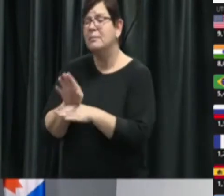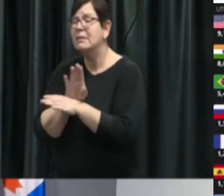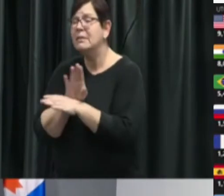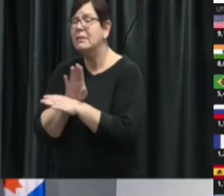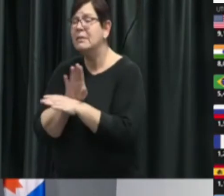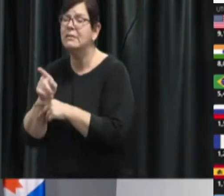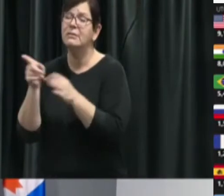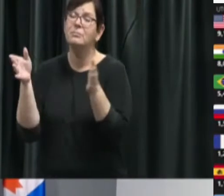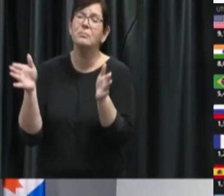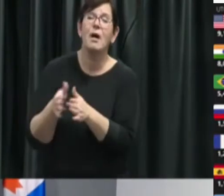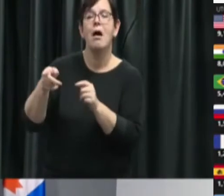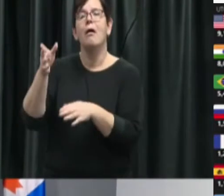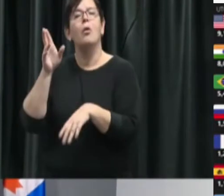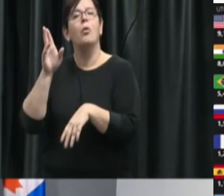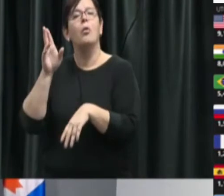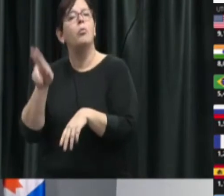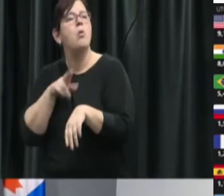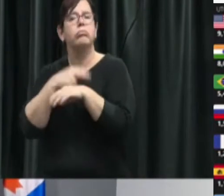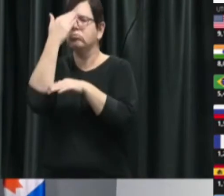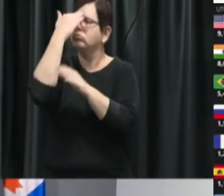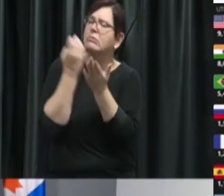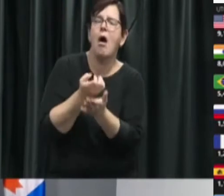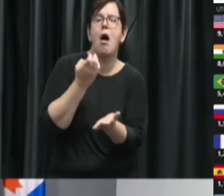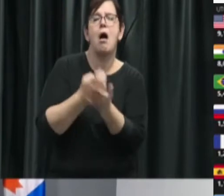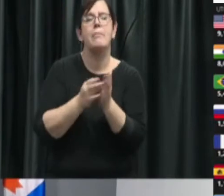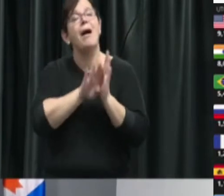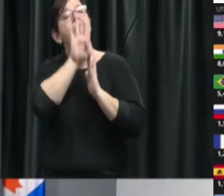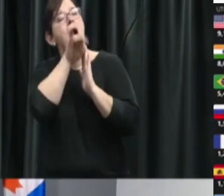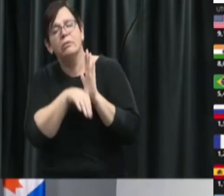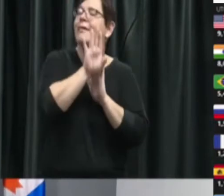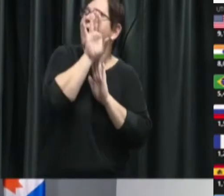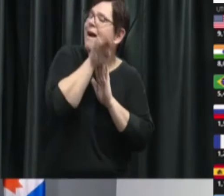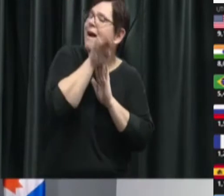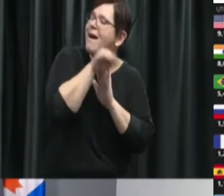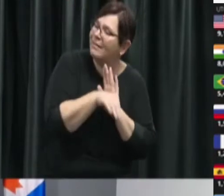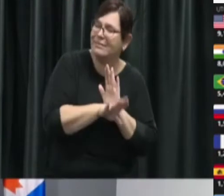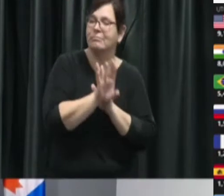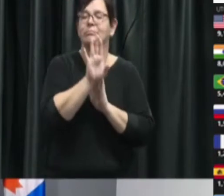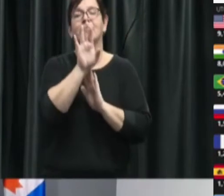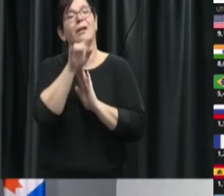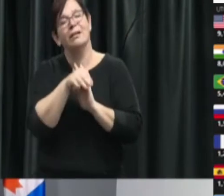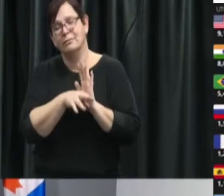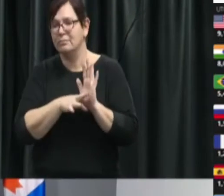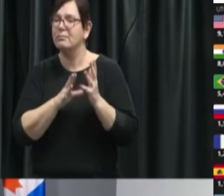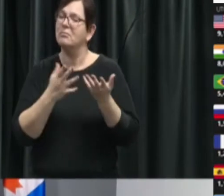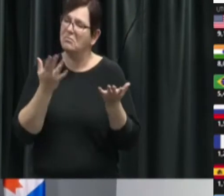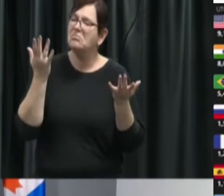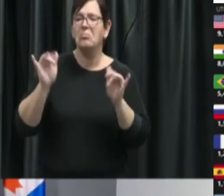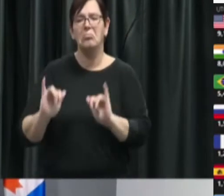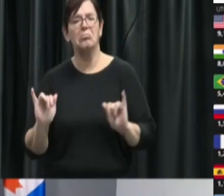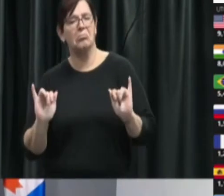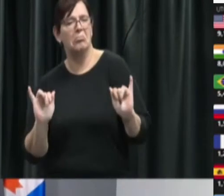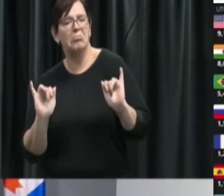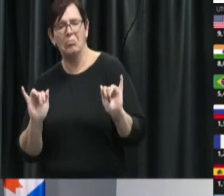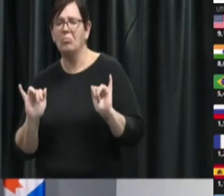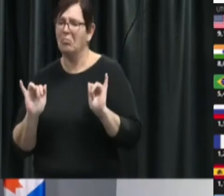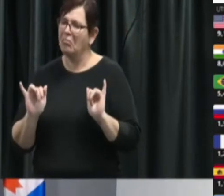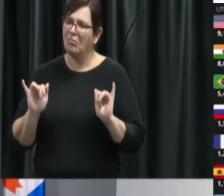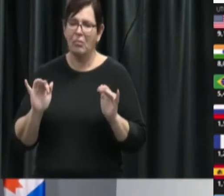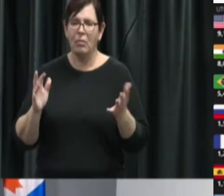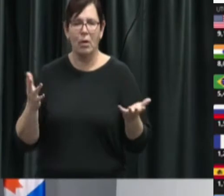lose a percentage of your sales and where some of your activity is curtailed because of economic slowdown. What nobody's ever experienced before in